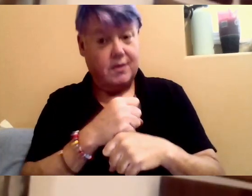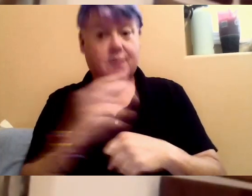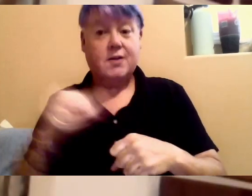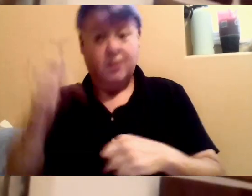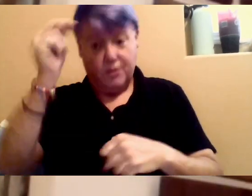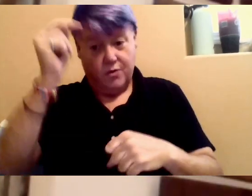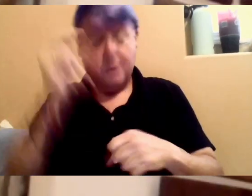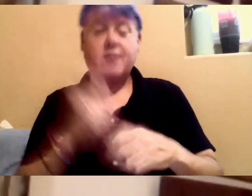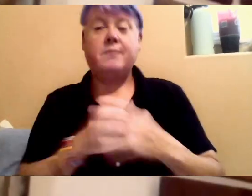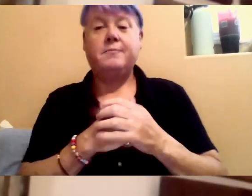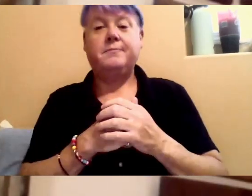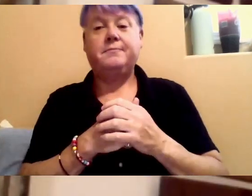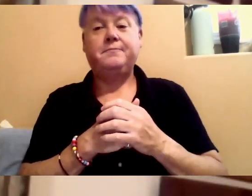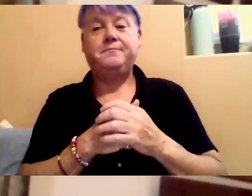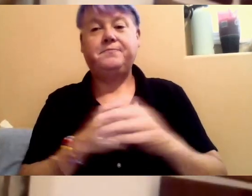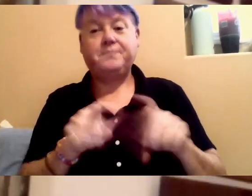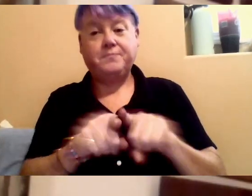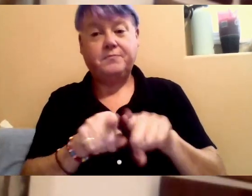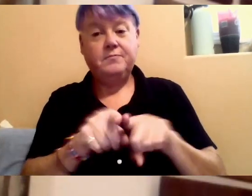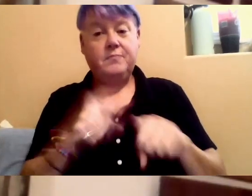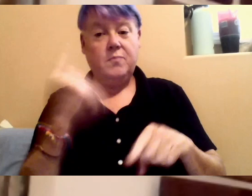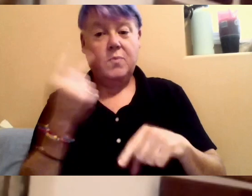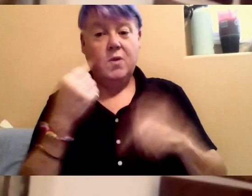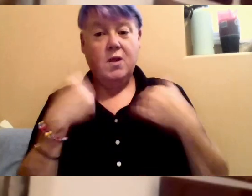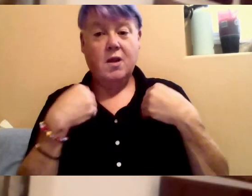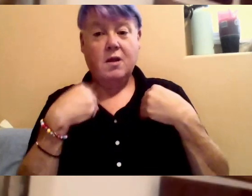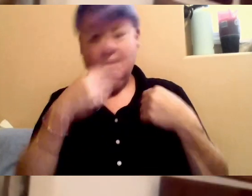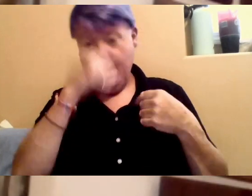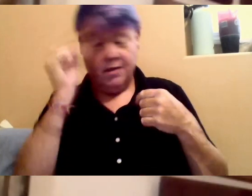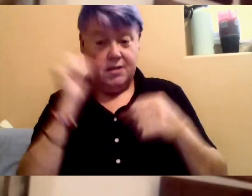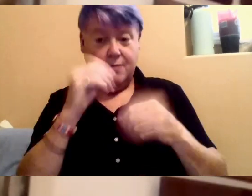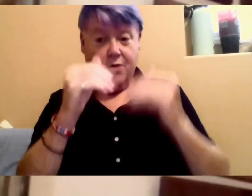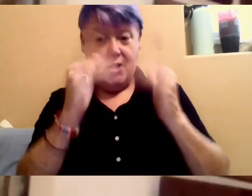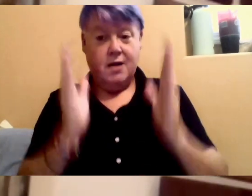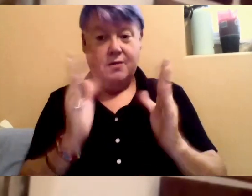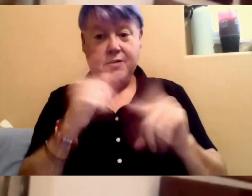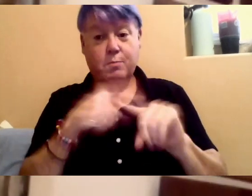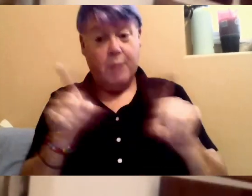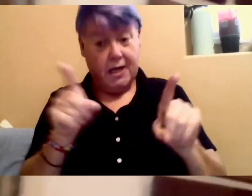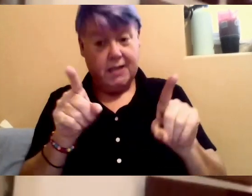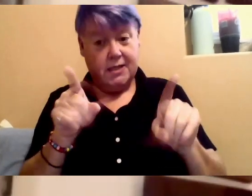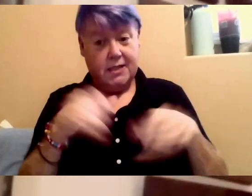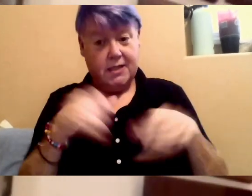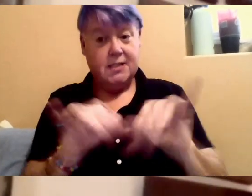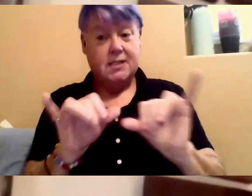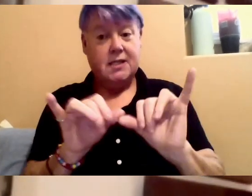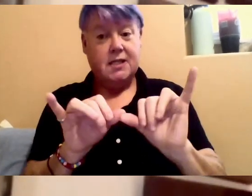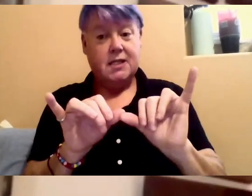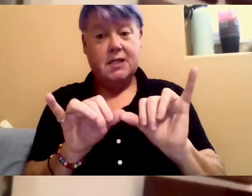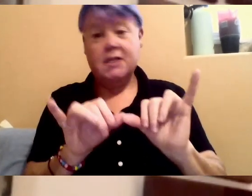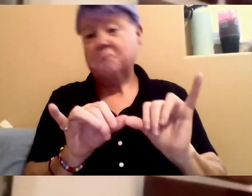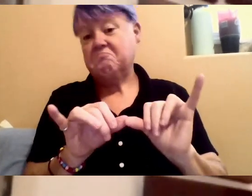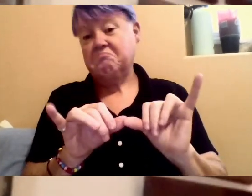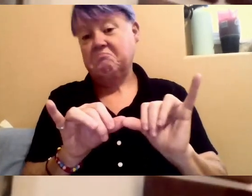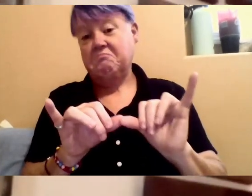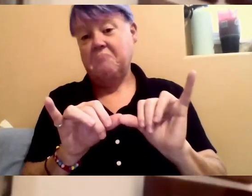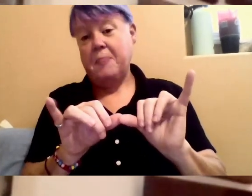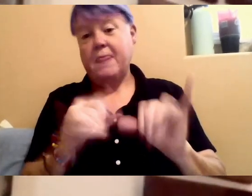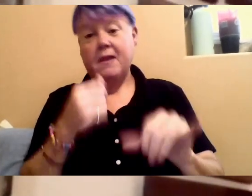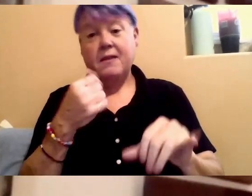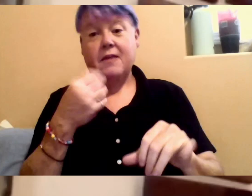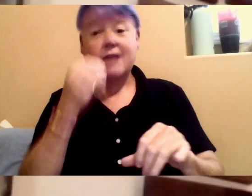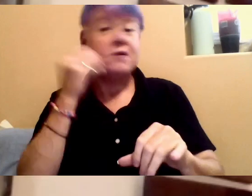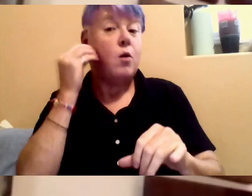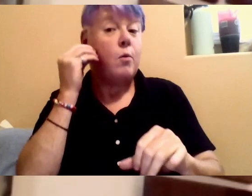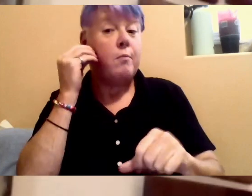Um, Although we only had a summer home up there, but still, as far as I was concerned, that was home.